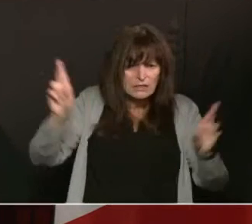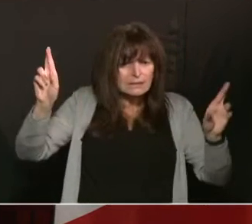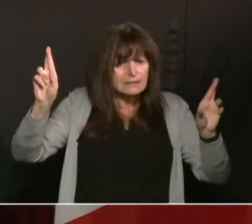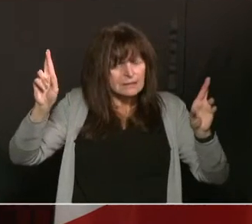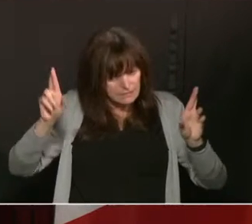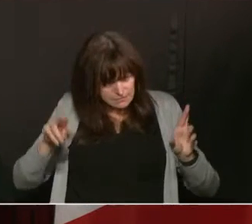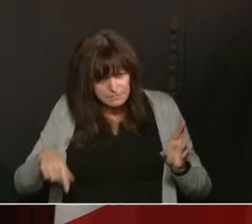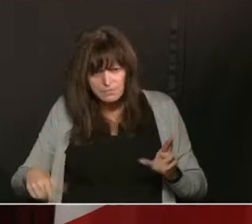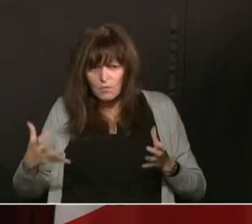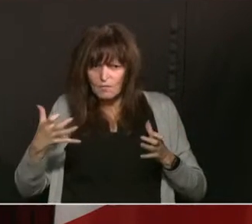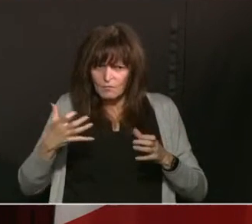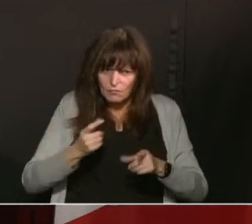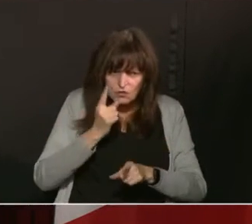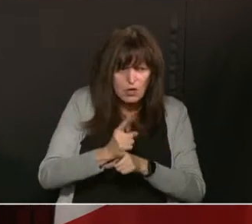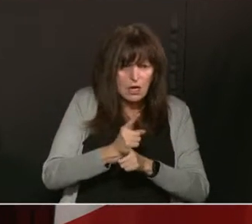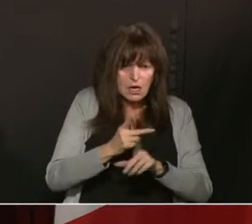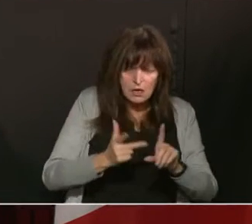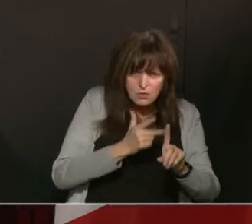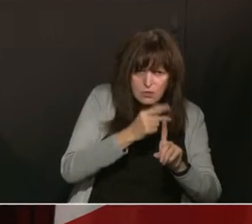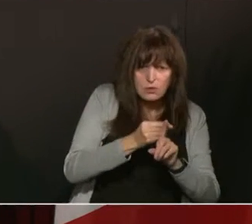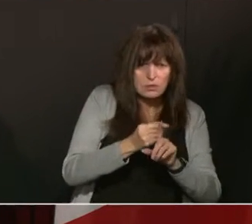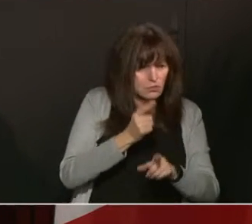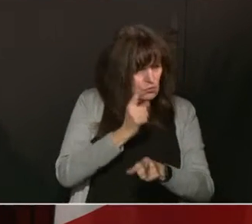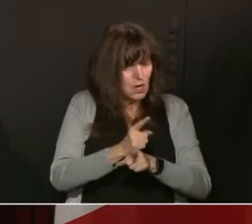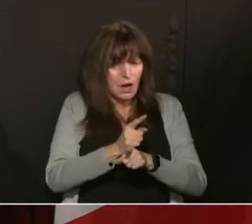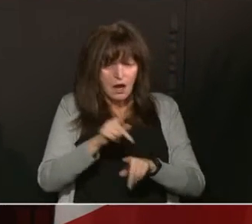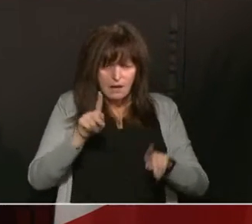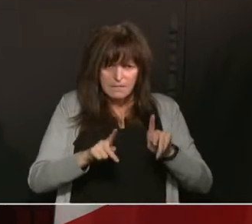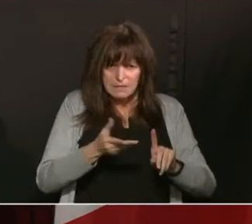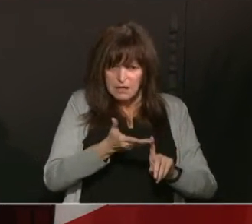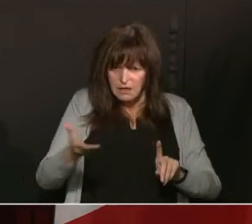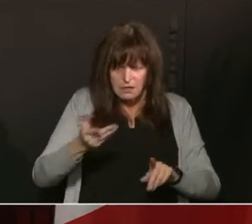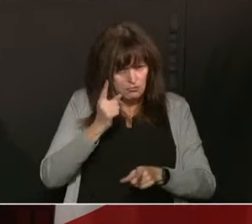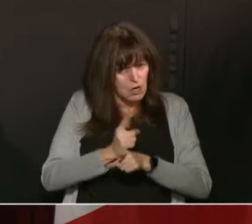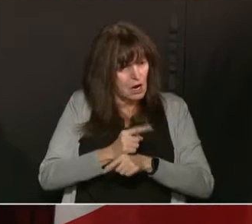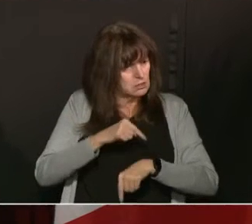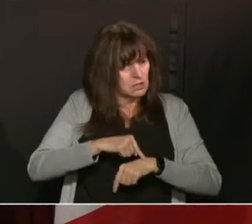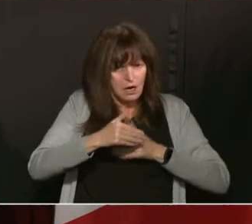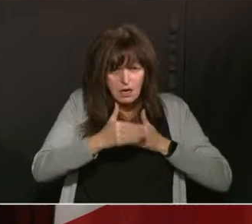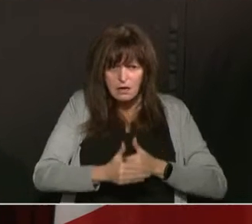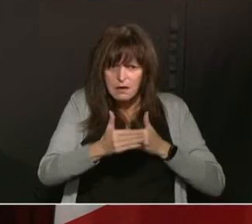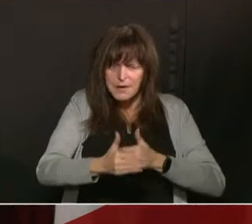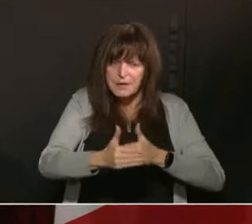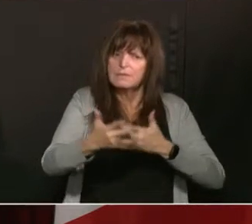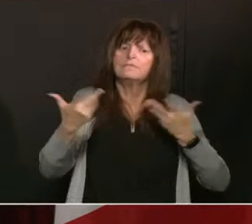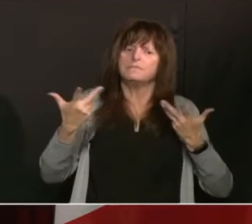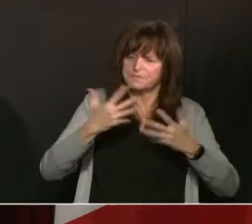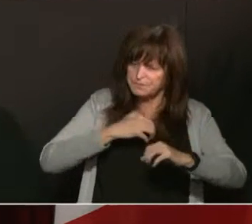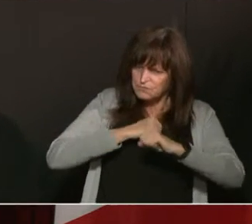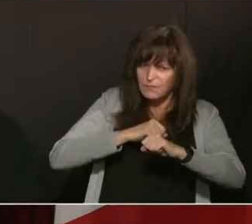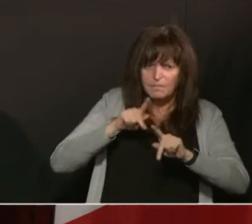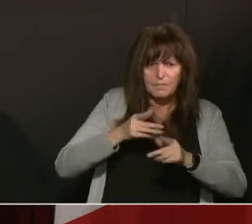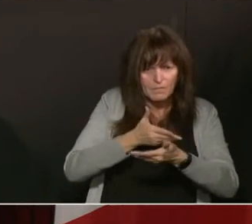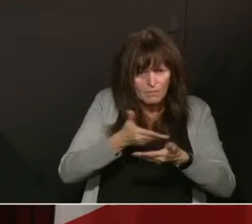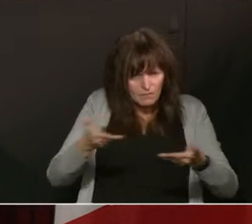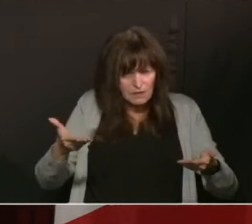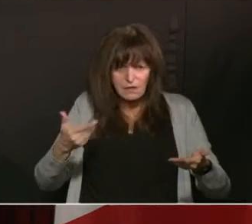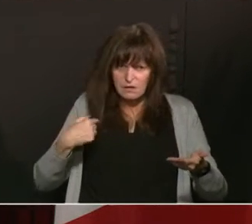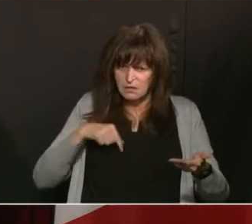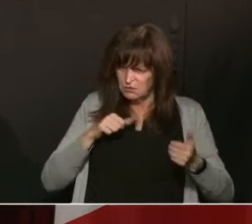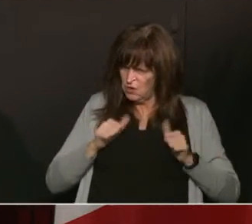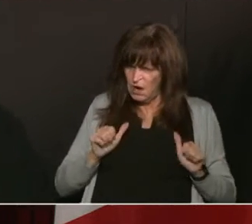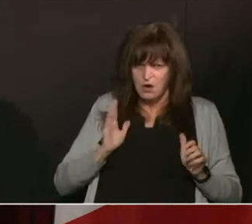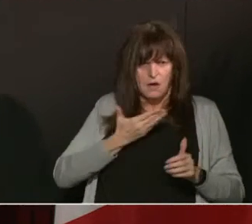time for the right amount of protection, and we'll do our best to ensure ensure that those individuals get access.